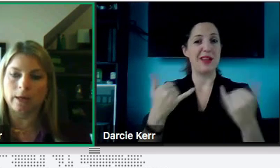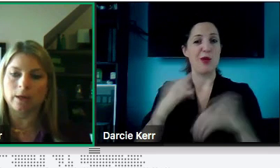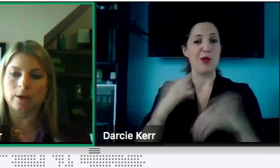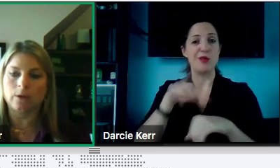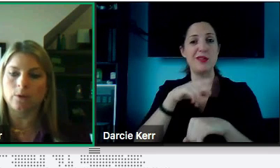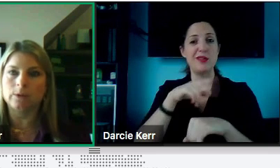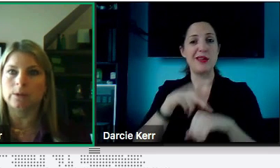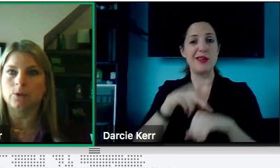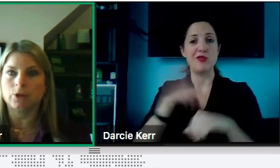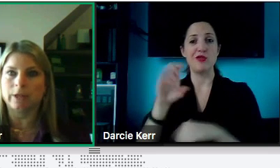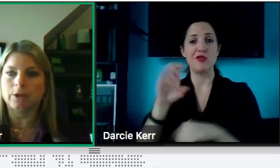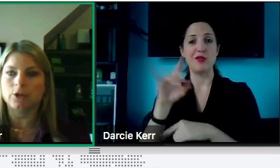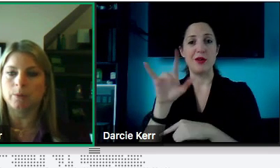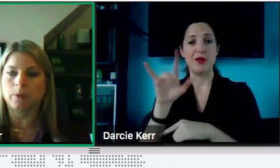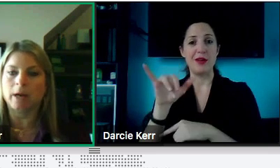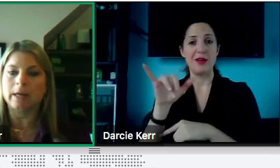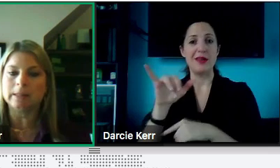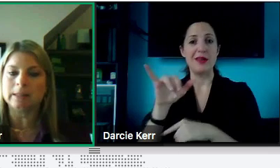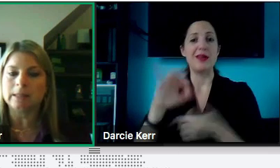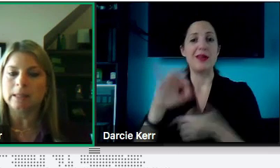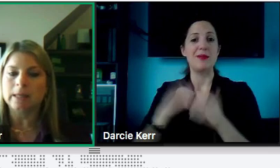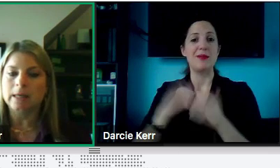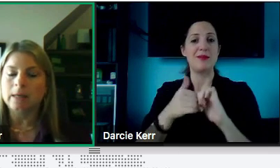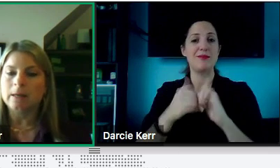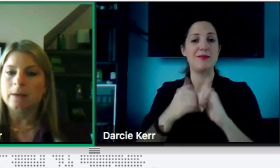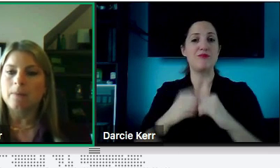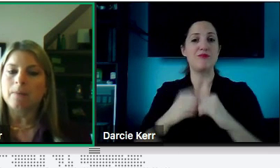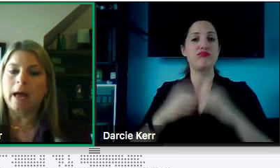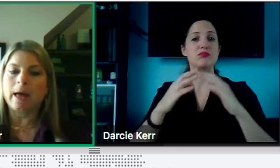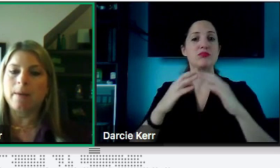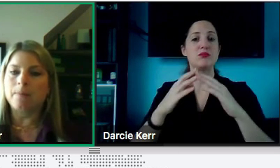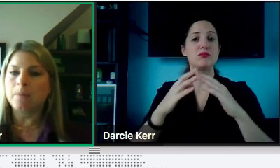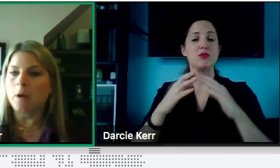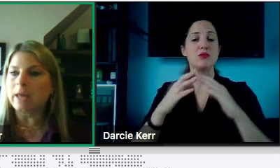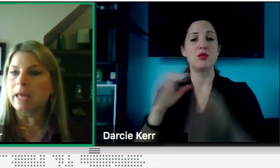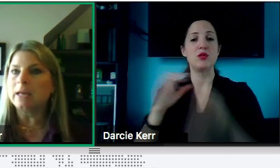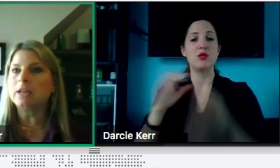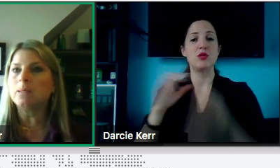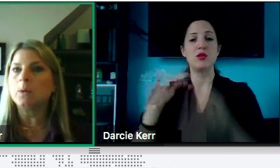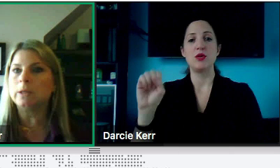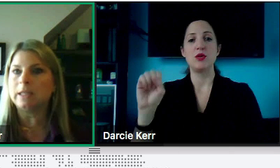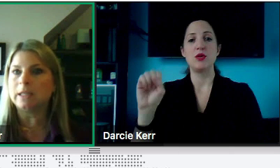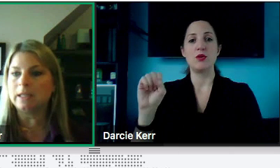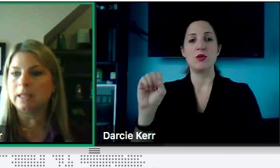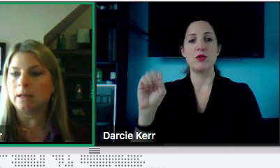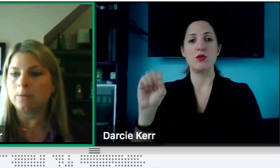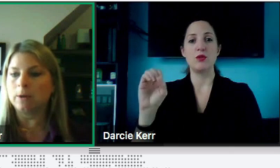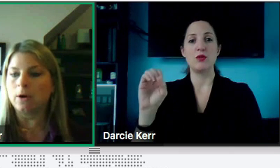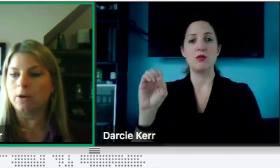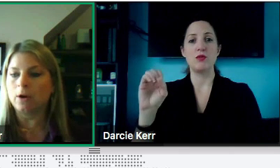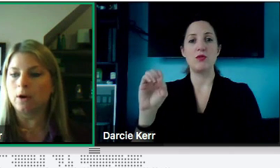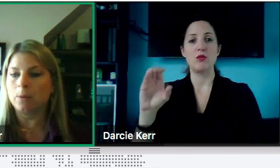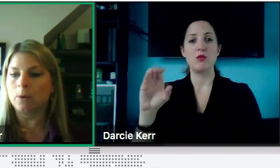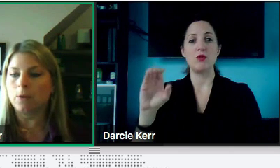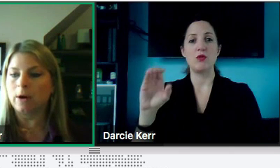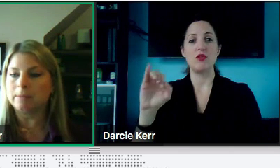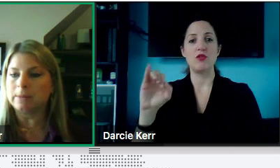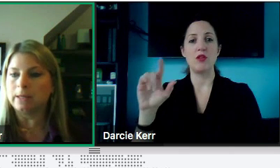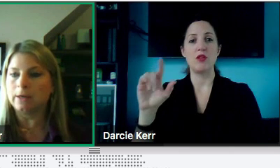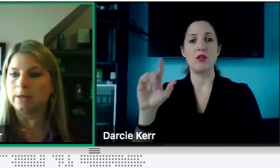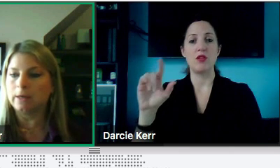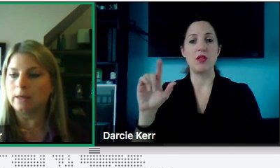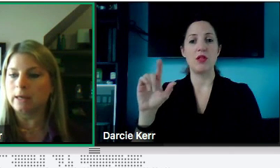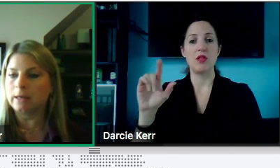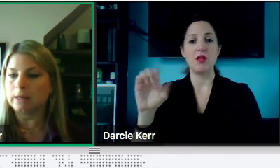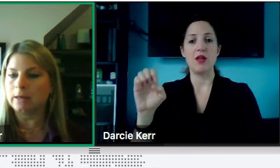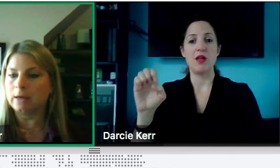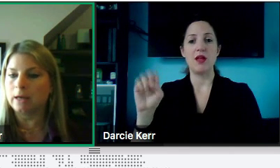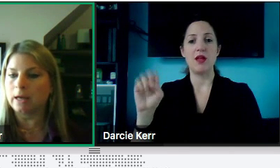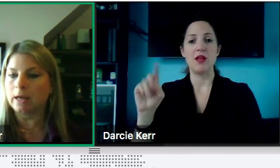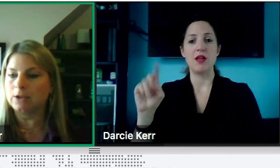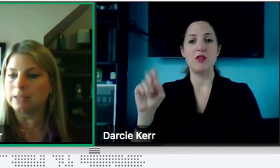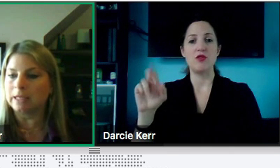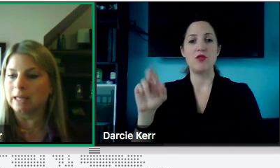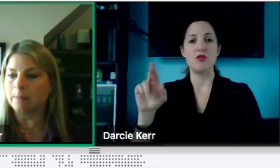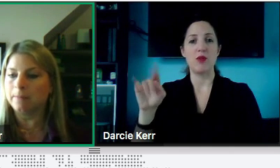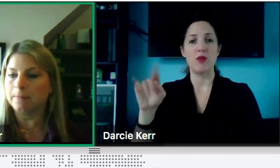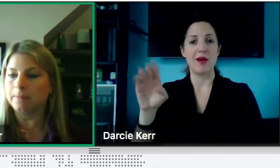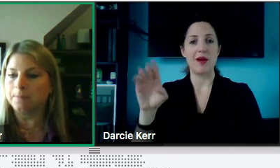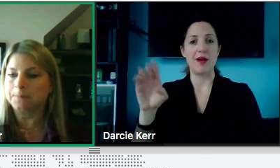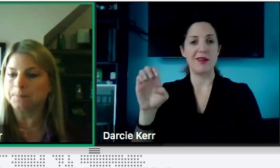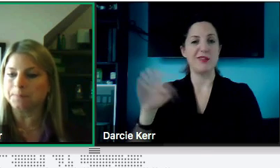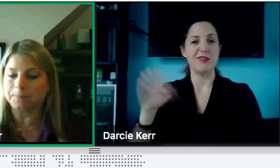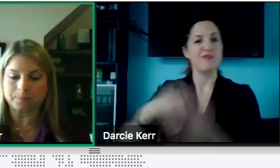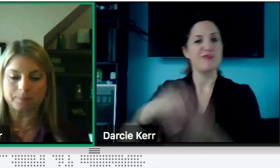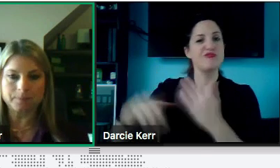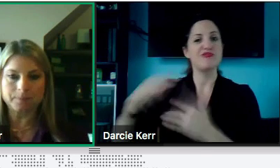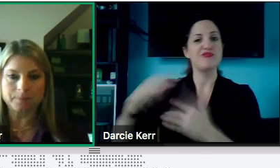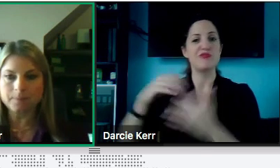and we're creating a new social enterprise. I'll get into more detail regarding our programs here in just